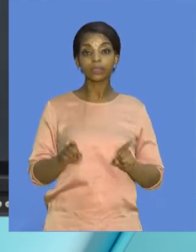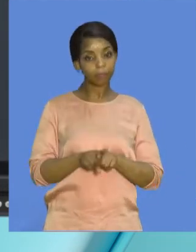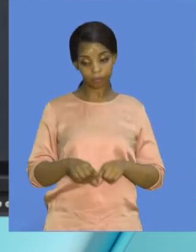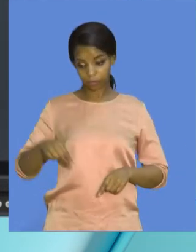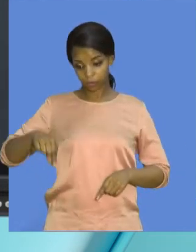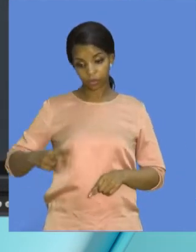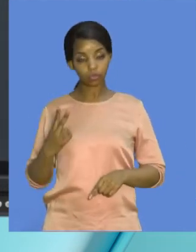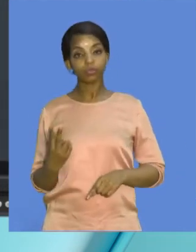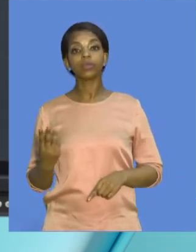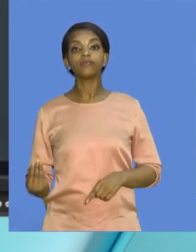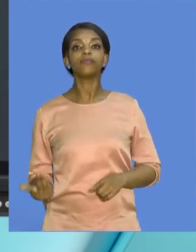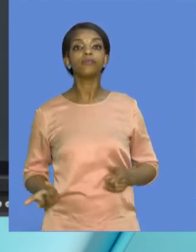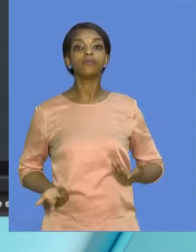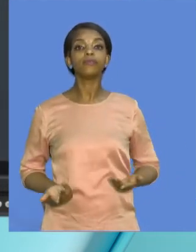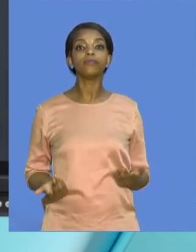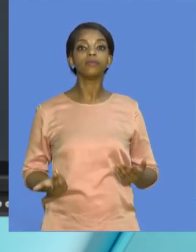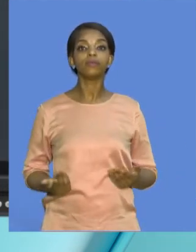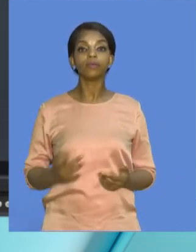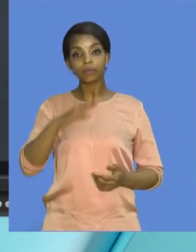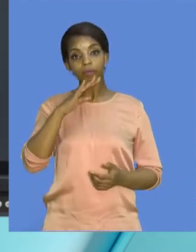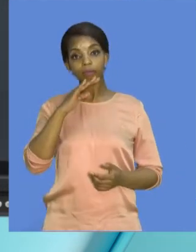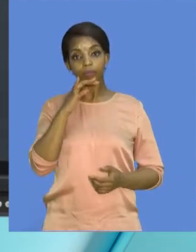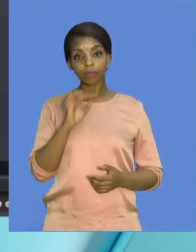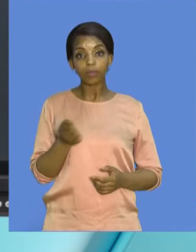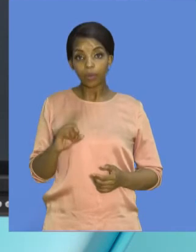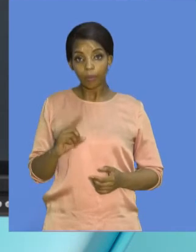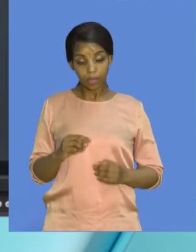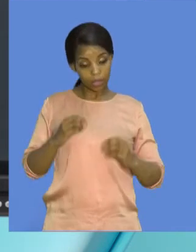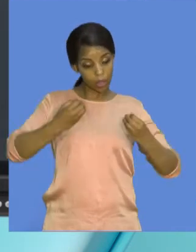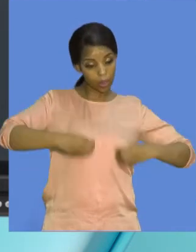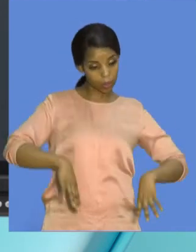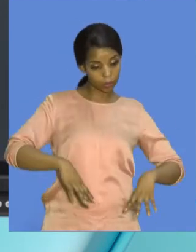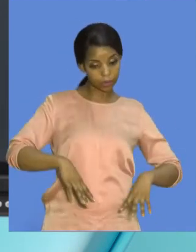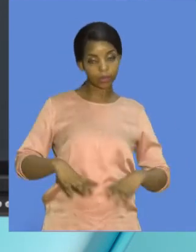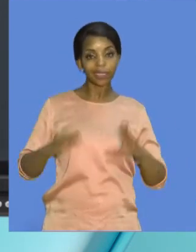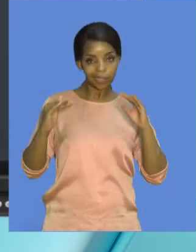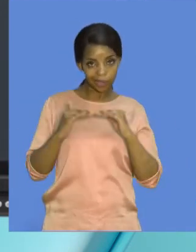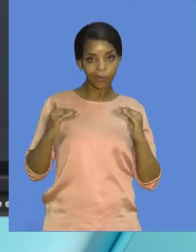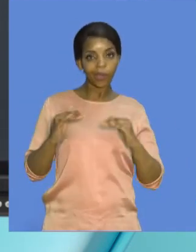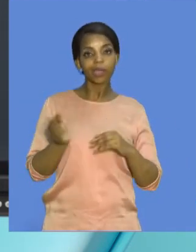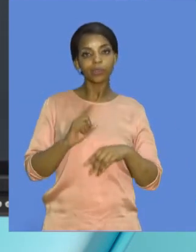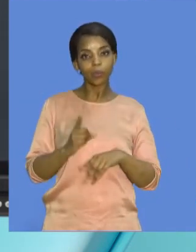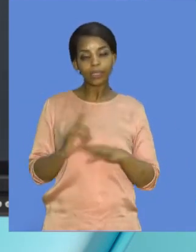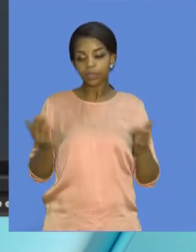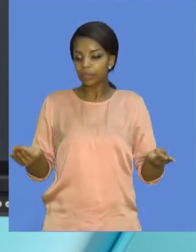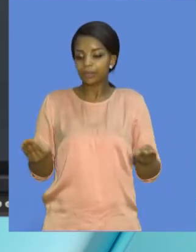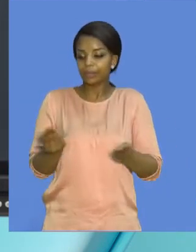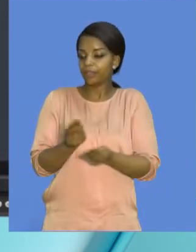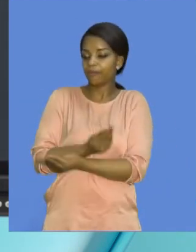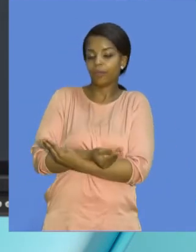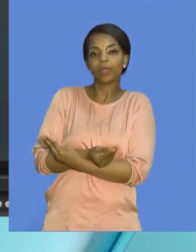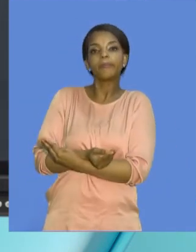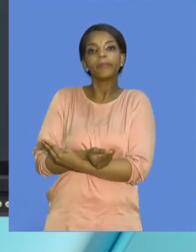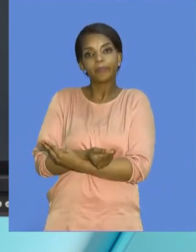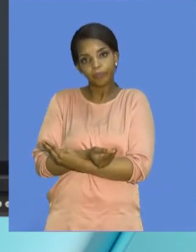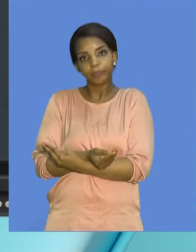Q2, all right? So what is lost is equals to what is gained is also equals to what is actually transferred during